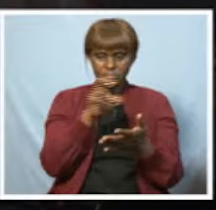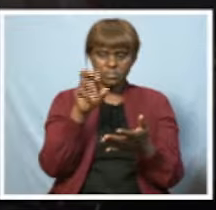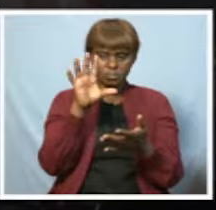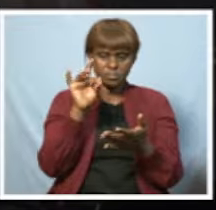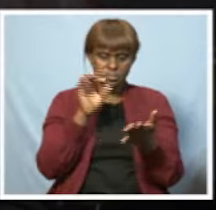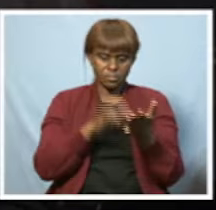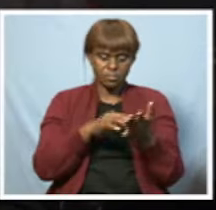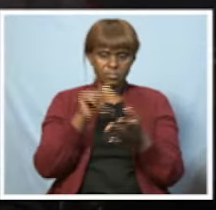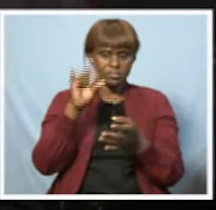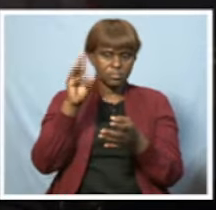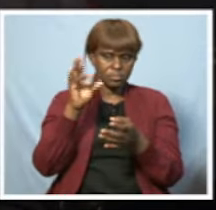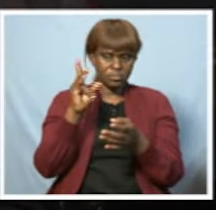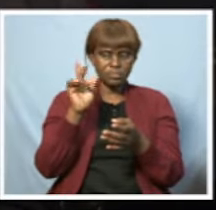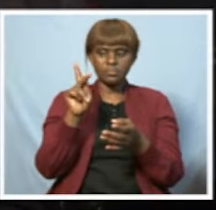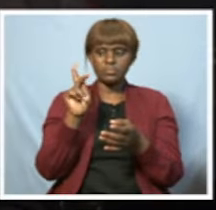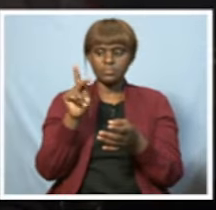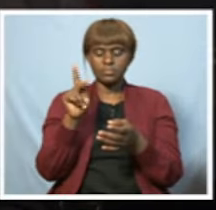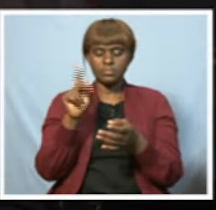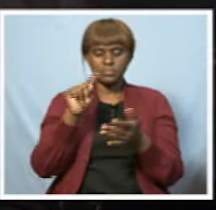1,308,017 kwacha,